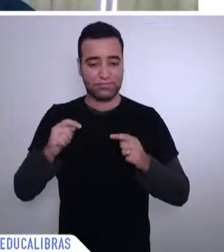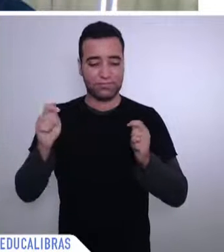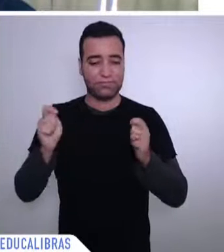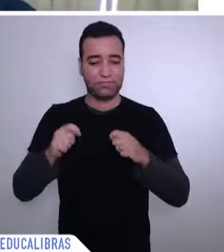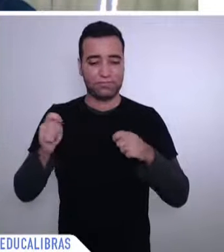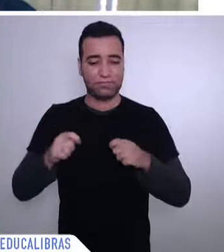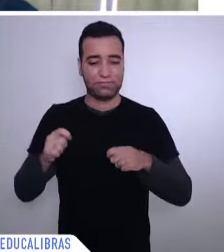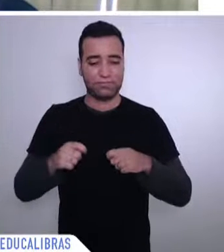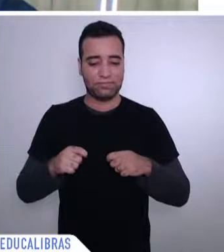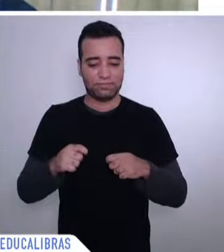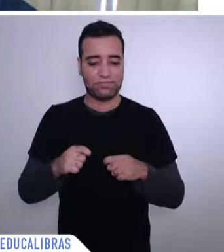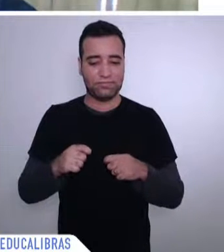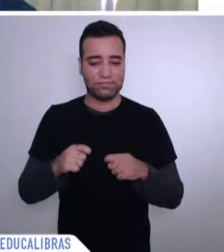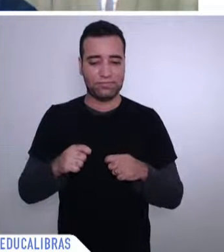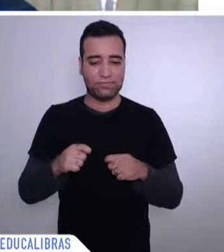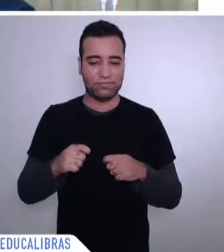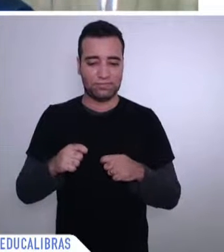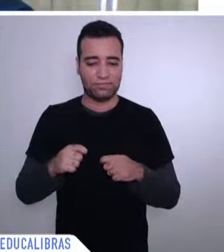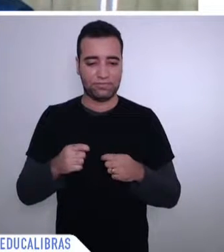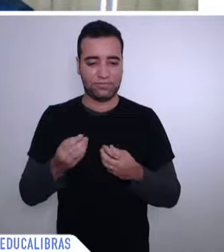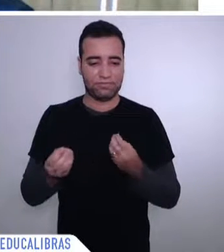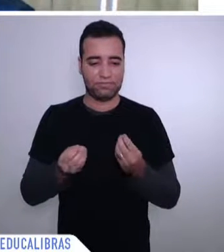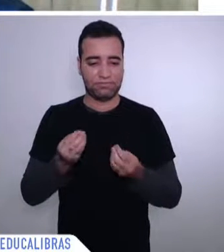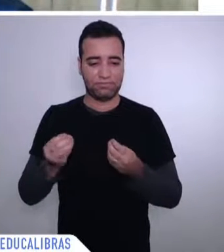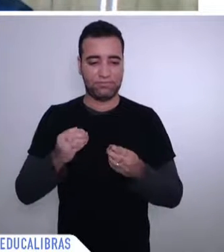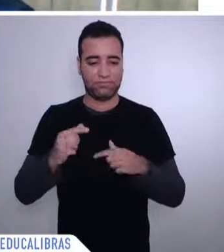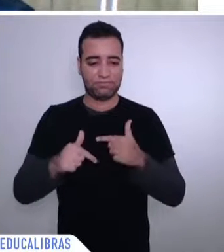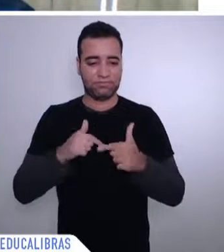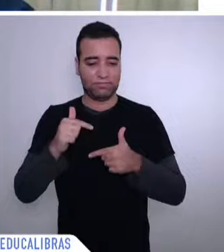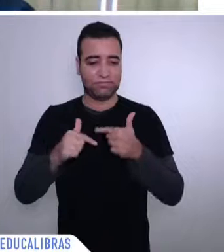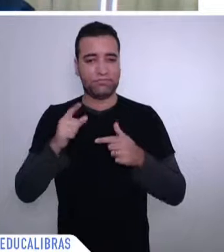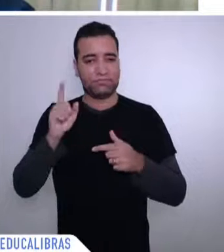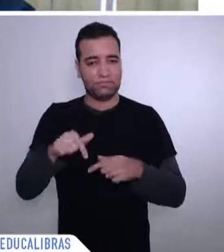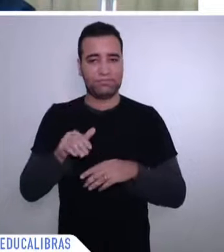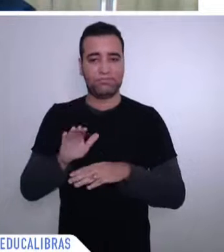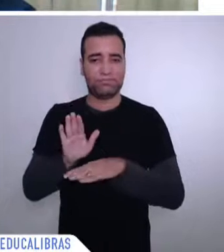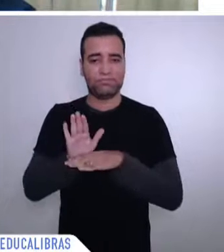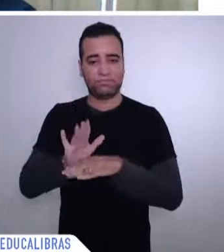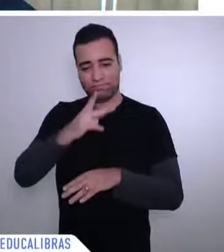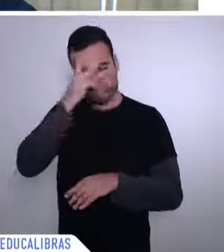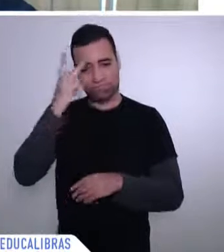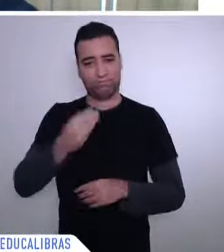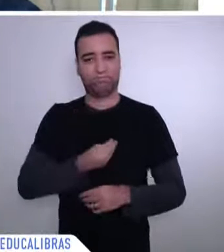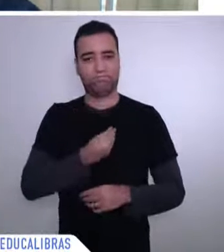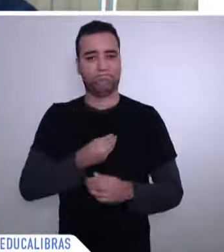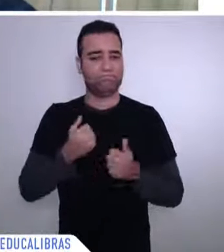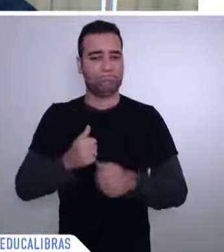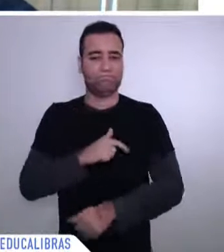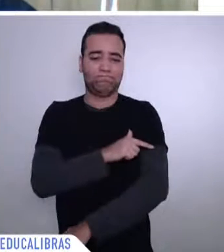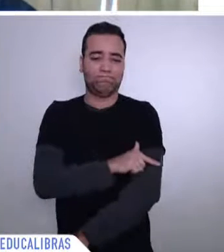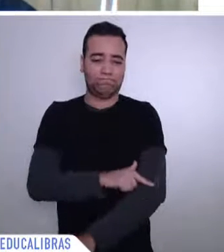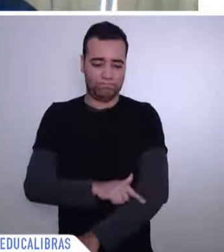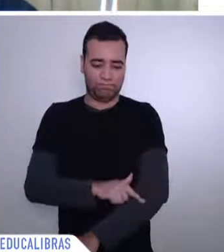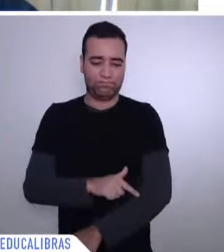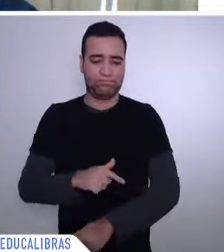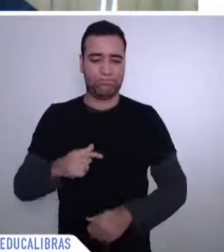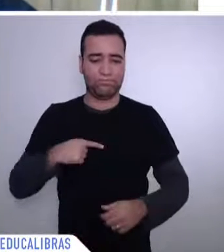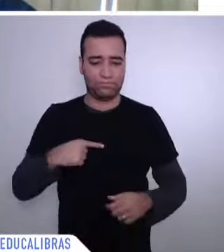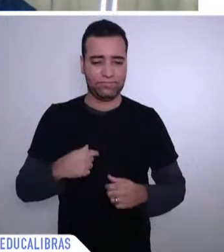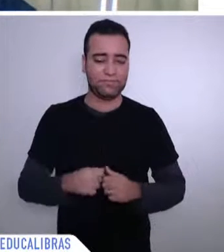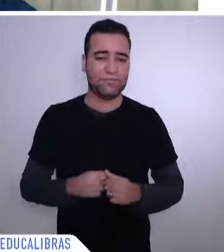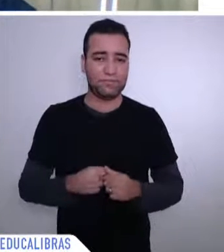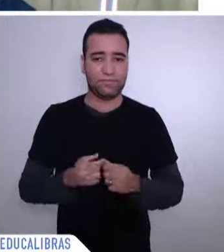main policy that may move a nation is the employment that also allows